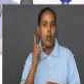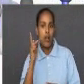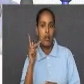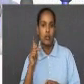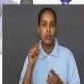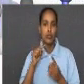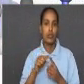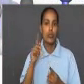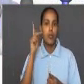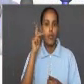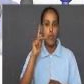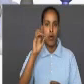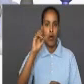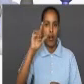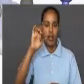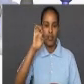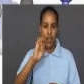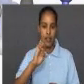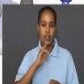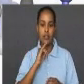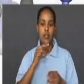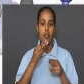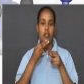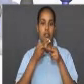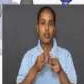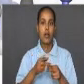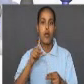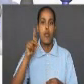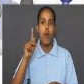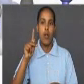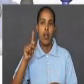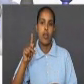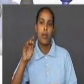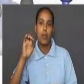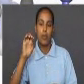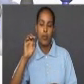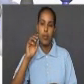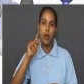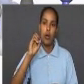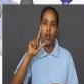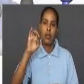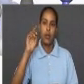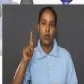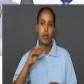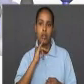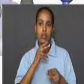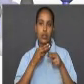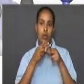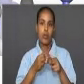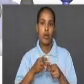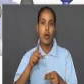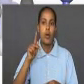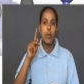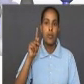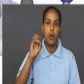to polyethylene is called polypropylene. Its monomer is called